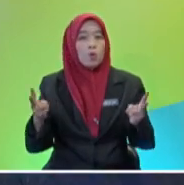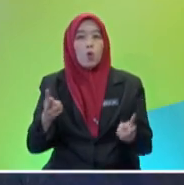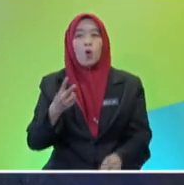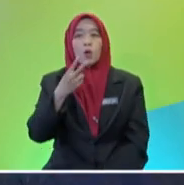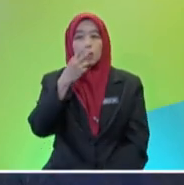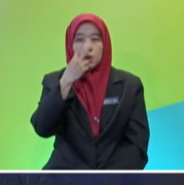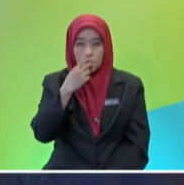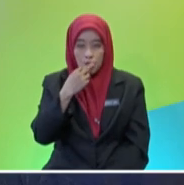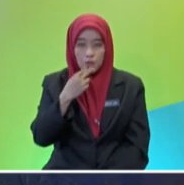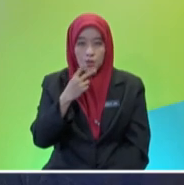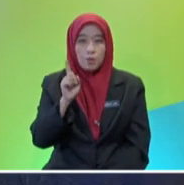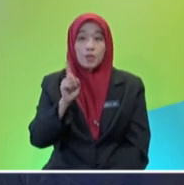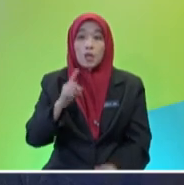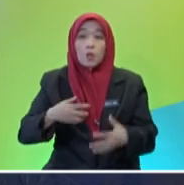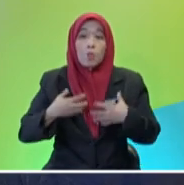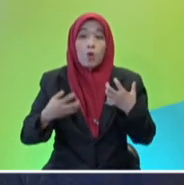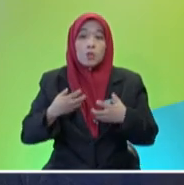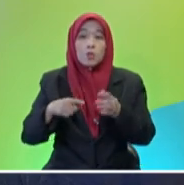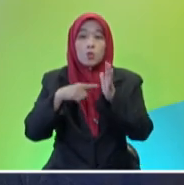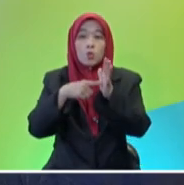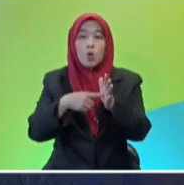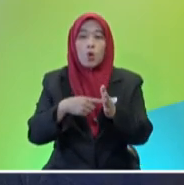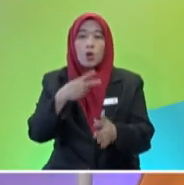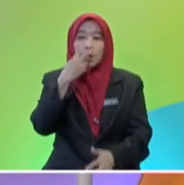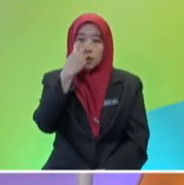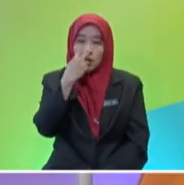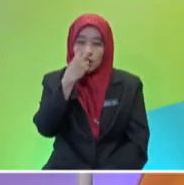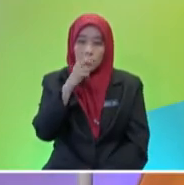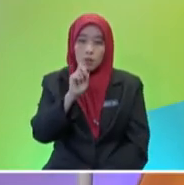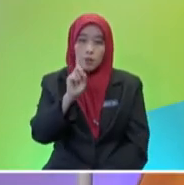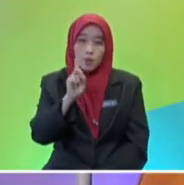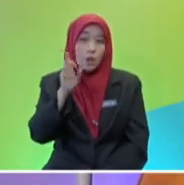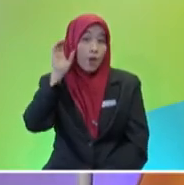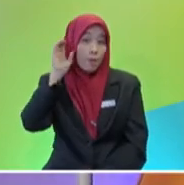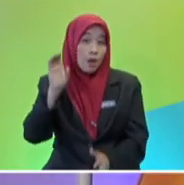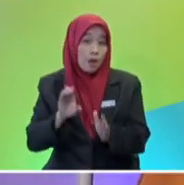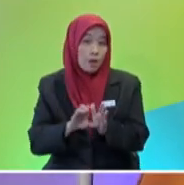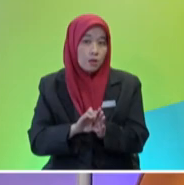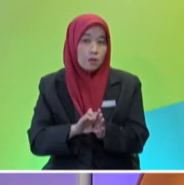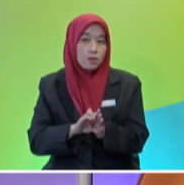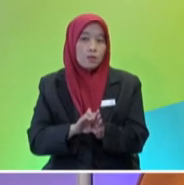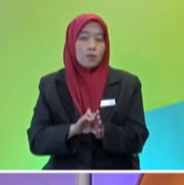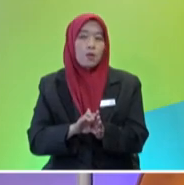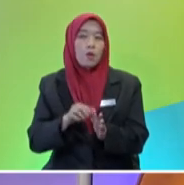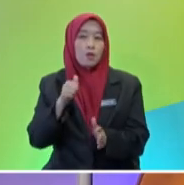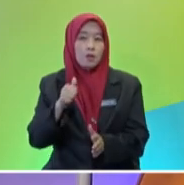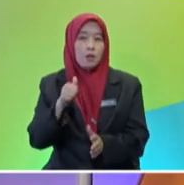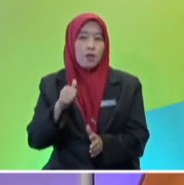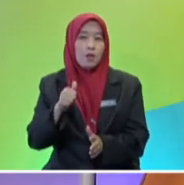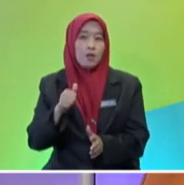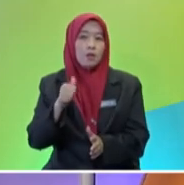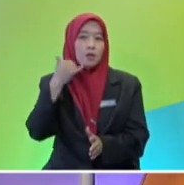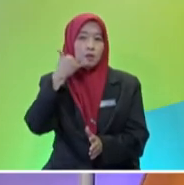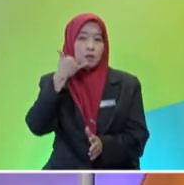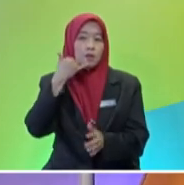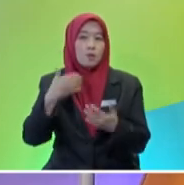shows sadness? Okay, sad is the third one, teacher. Yes, okay. Very good. Okay, let's